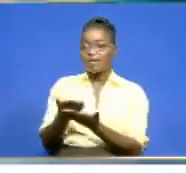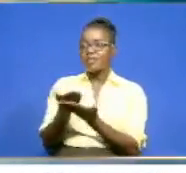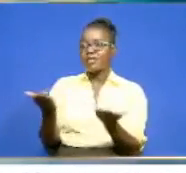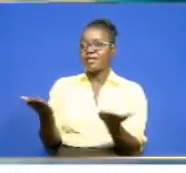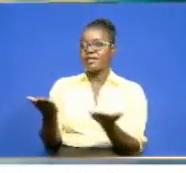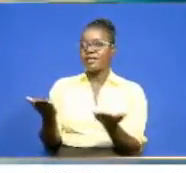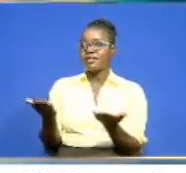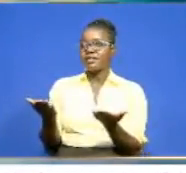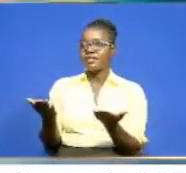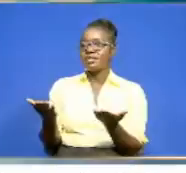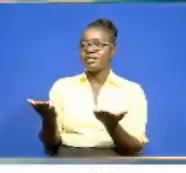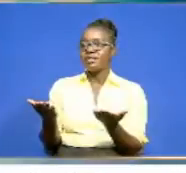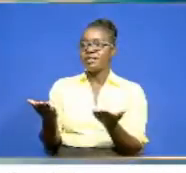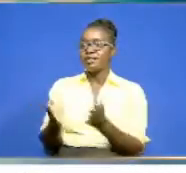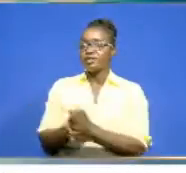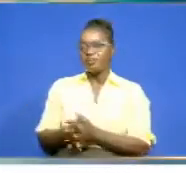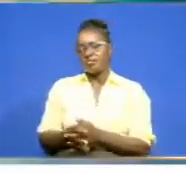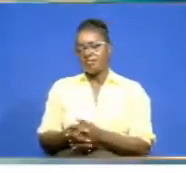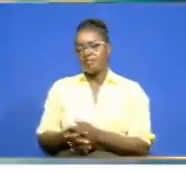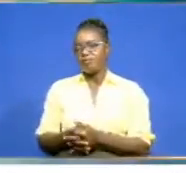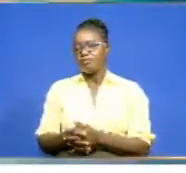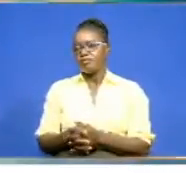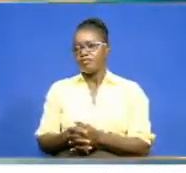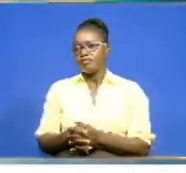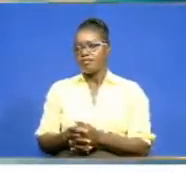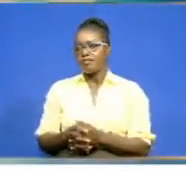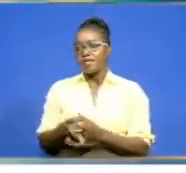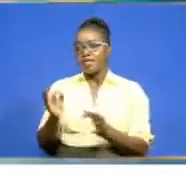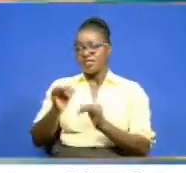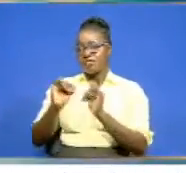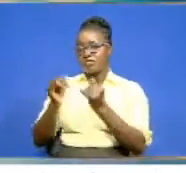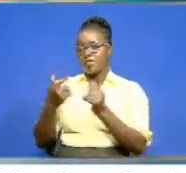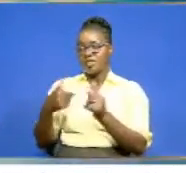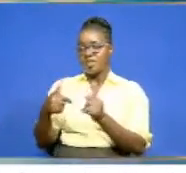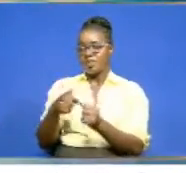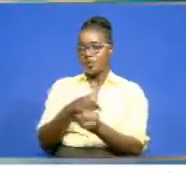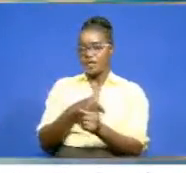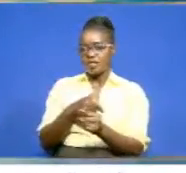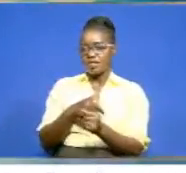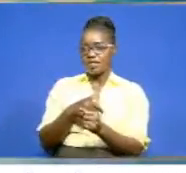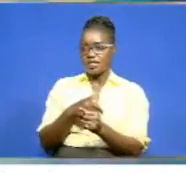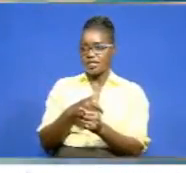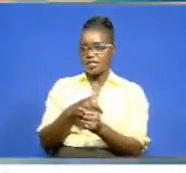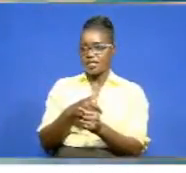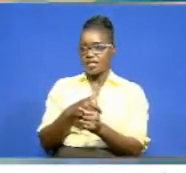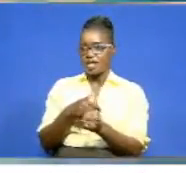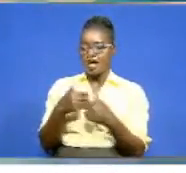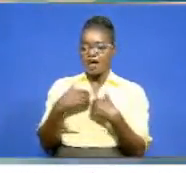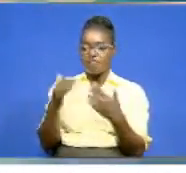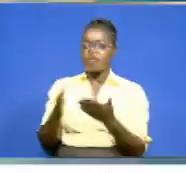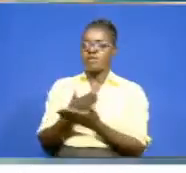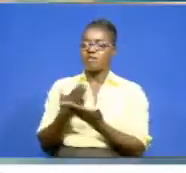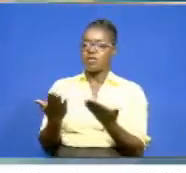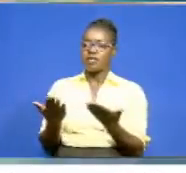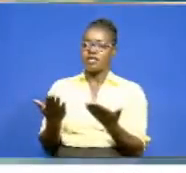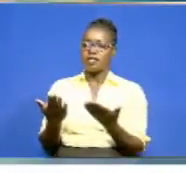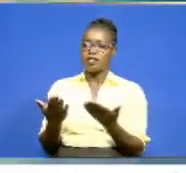FC team. So if our media can come up with something that